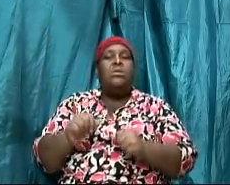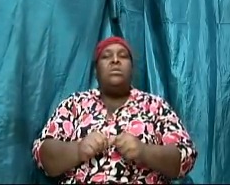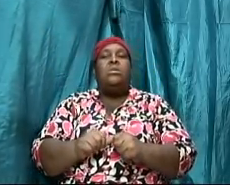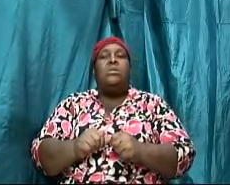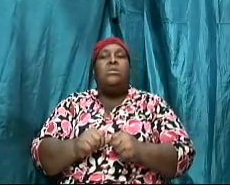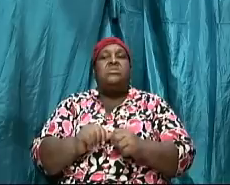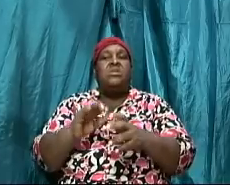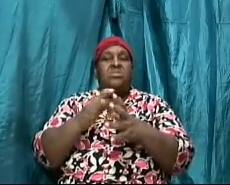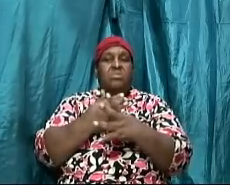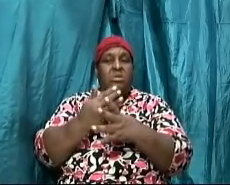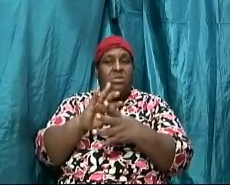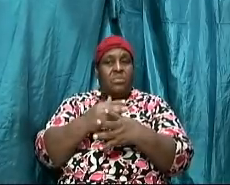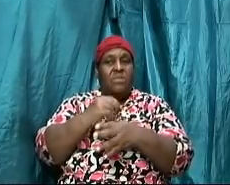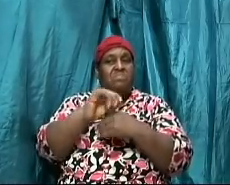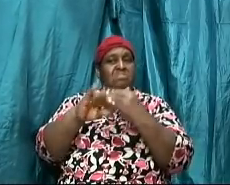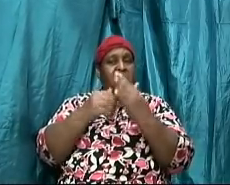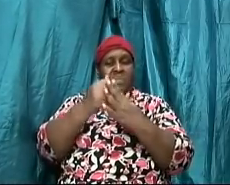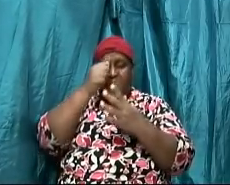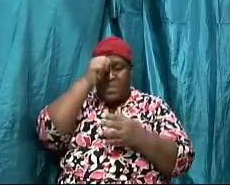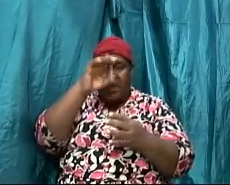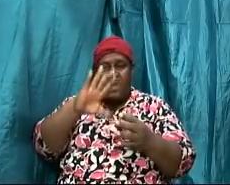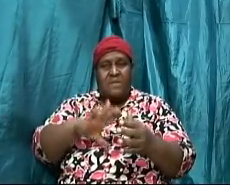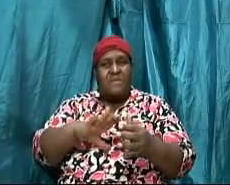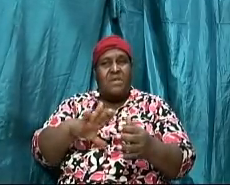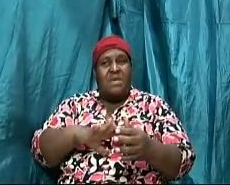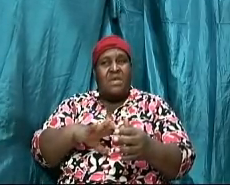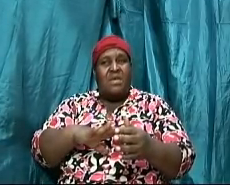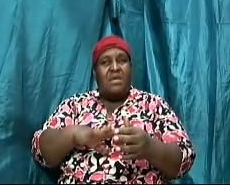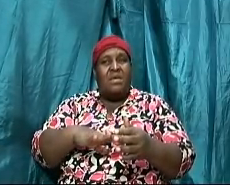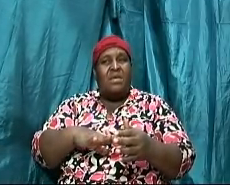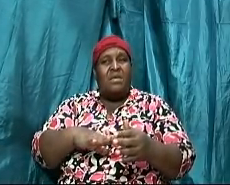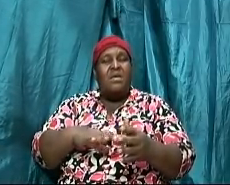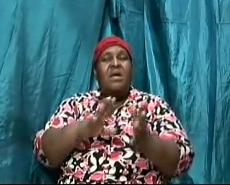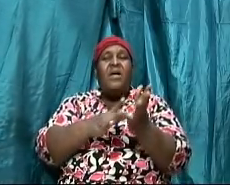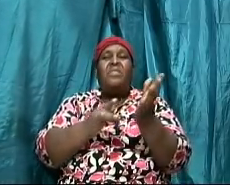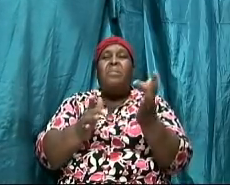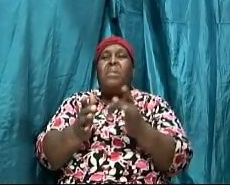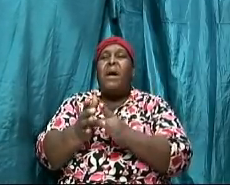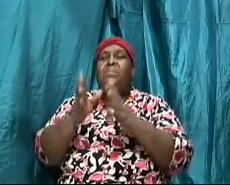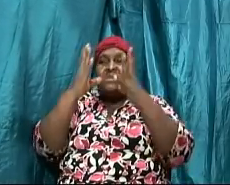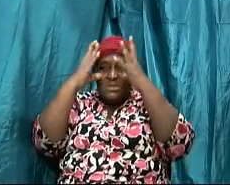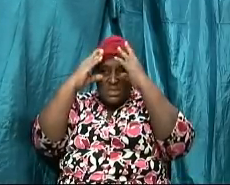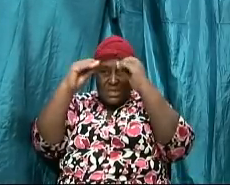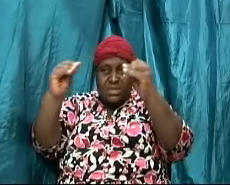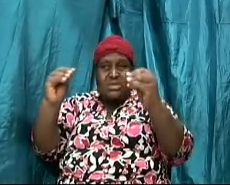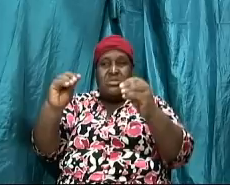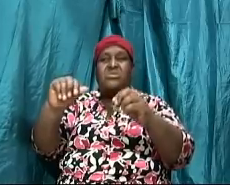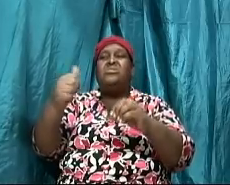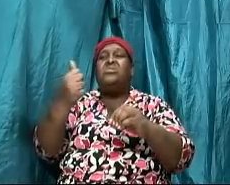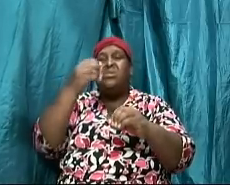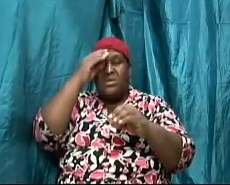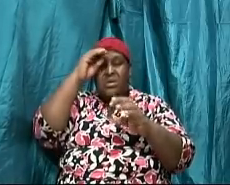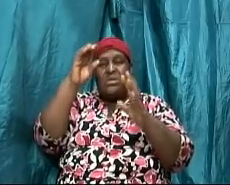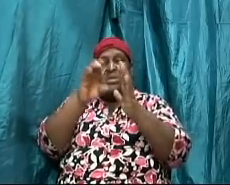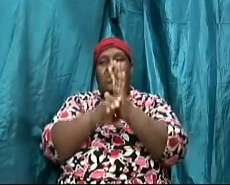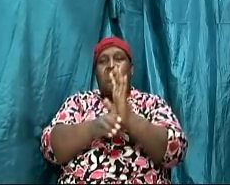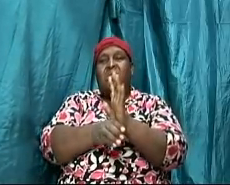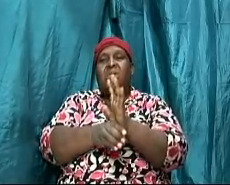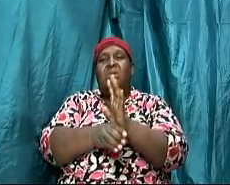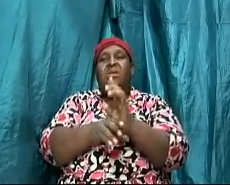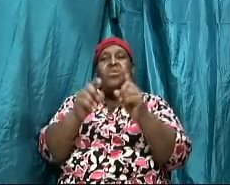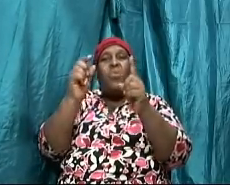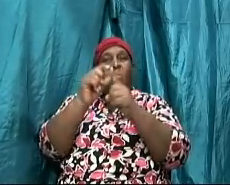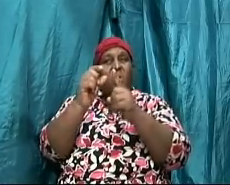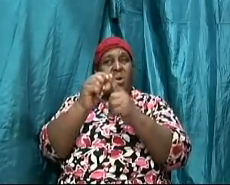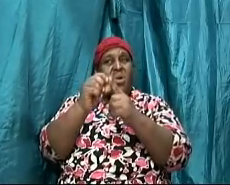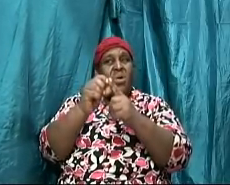between for all mankind. Actually, the Bible teaches that the Ten Commandments are the words of the old covenant.